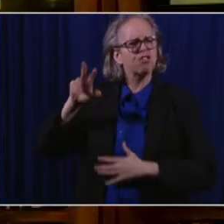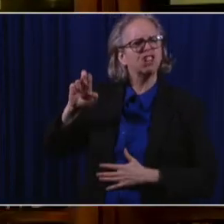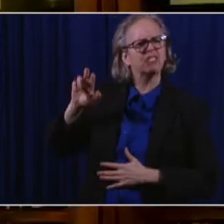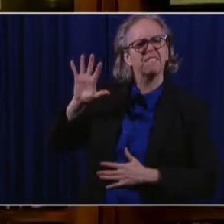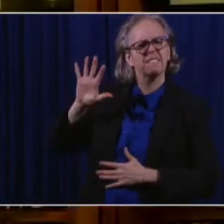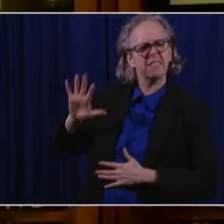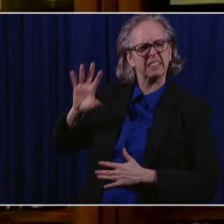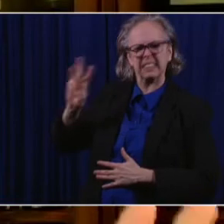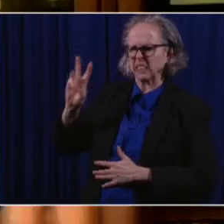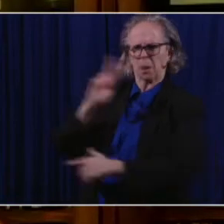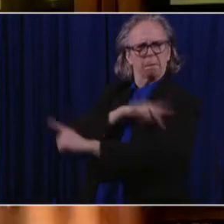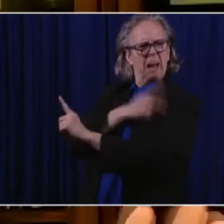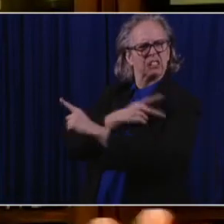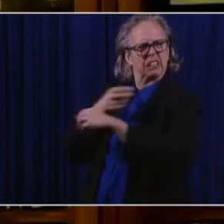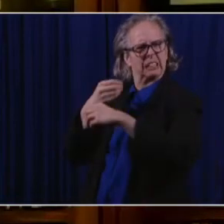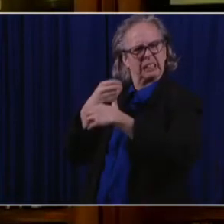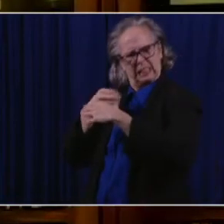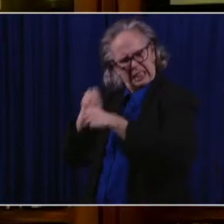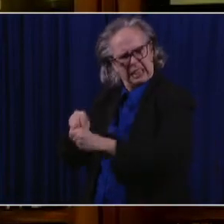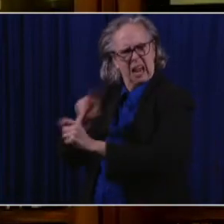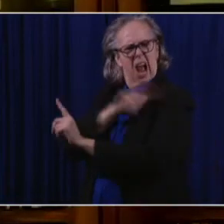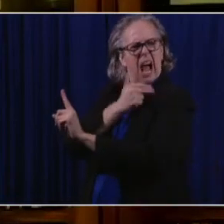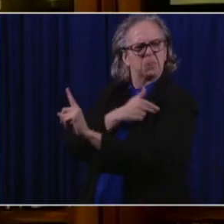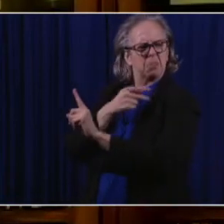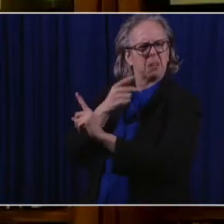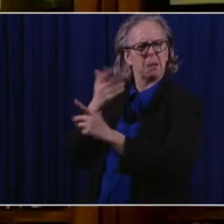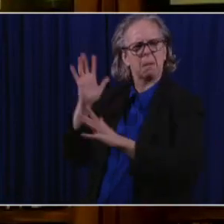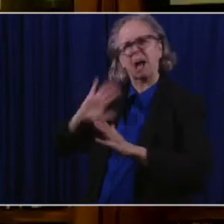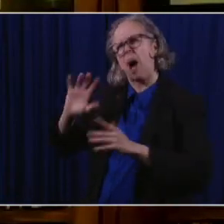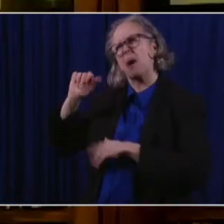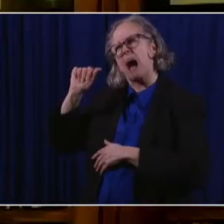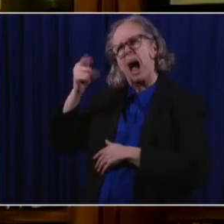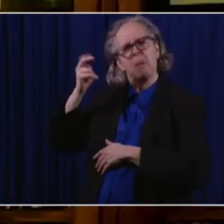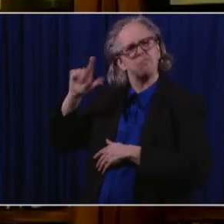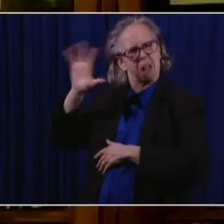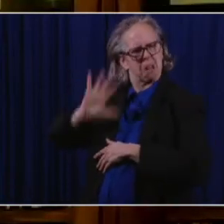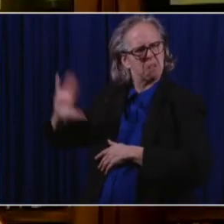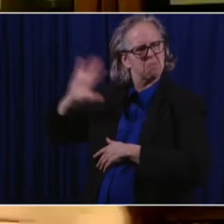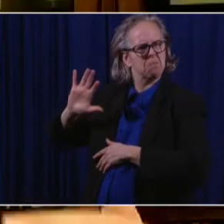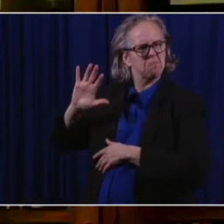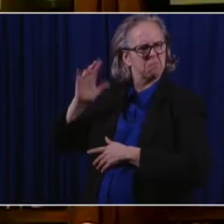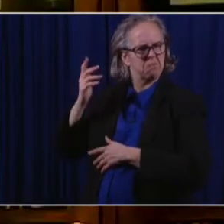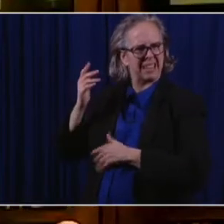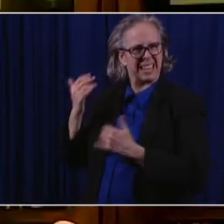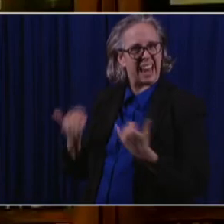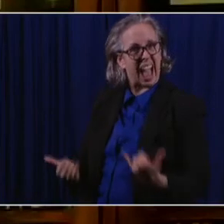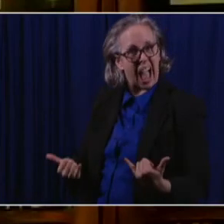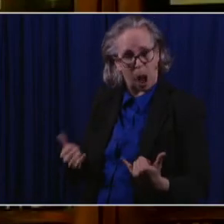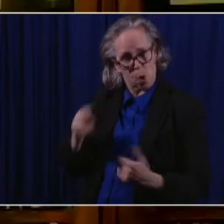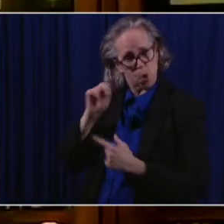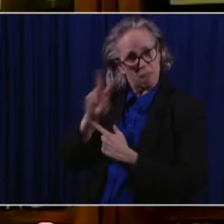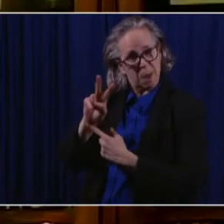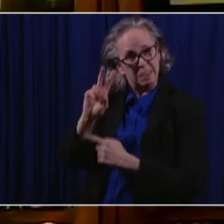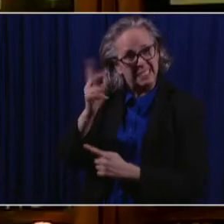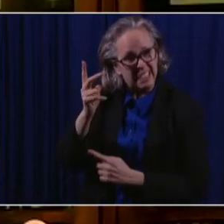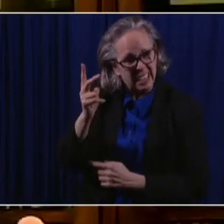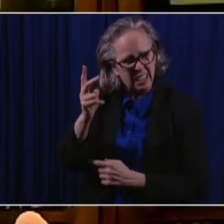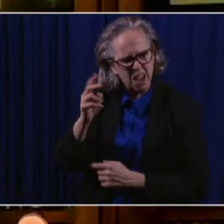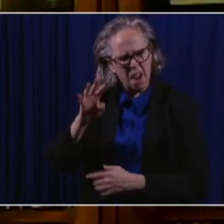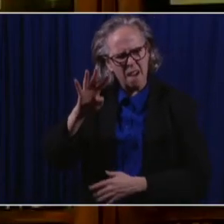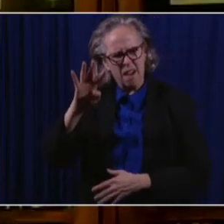highest census back in that April-May time period. On November 2nd, we crossed 400 patients for the first